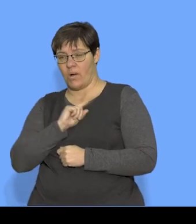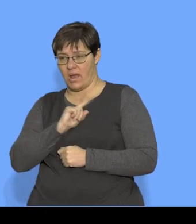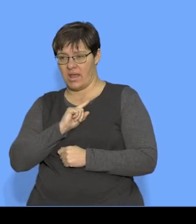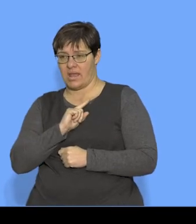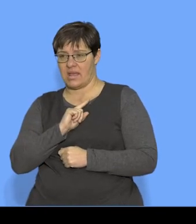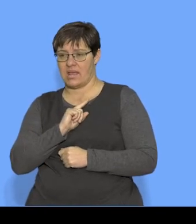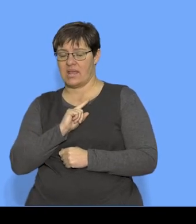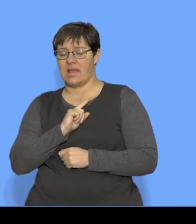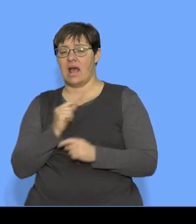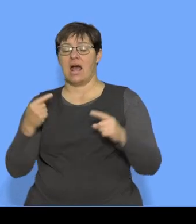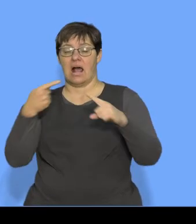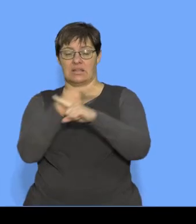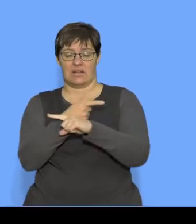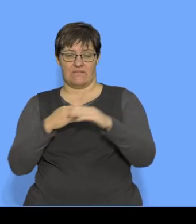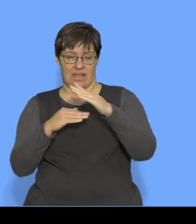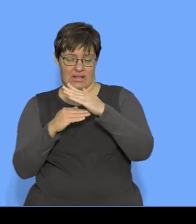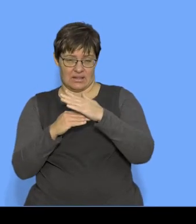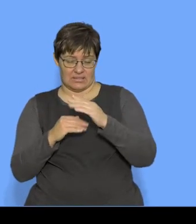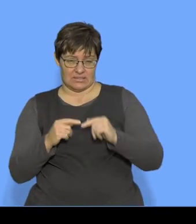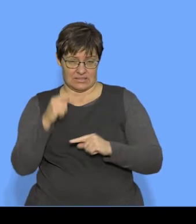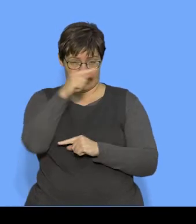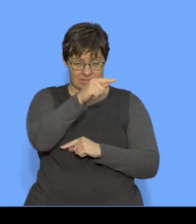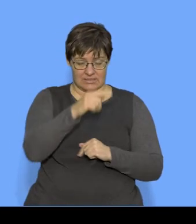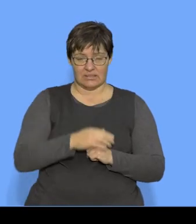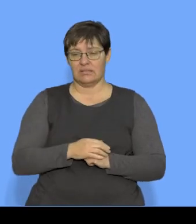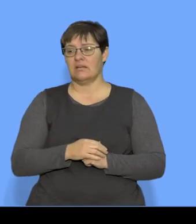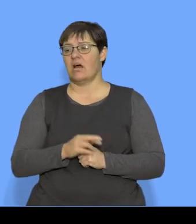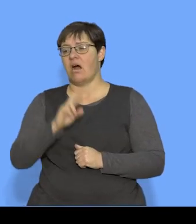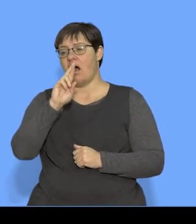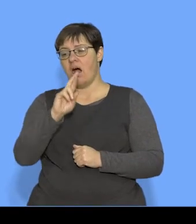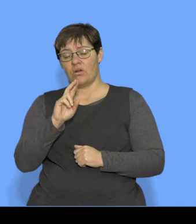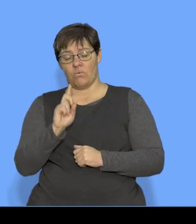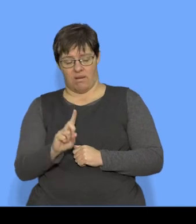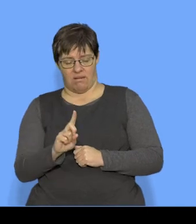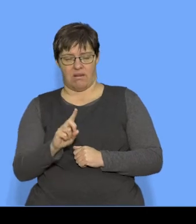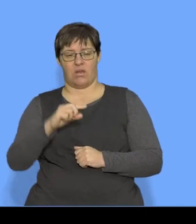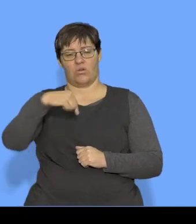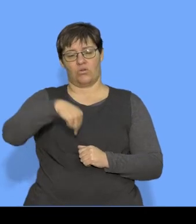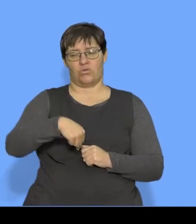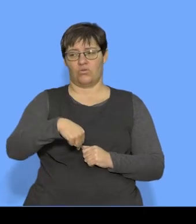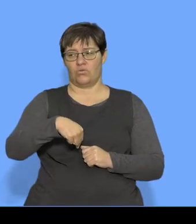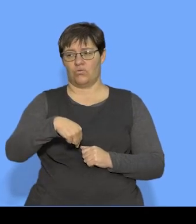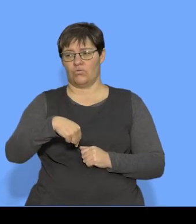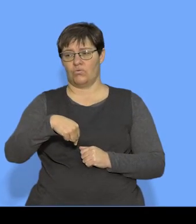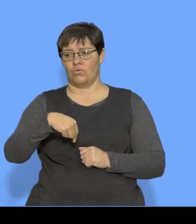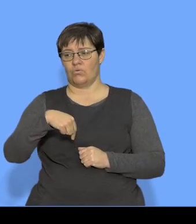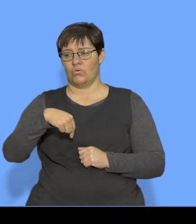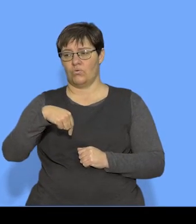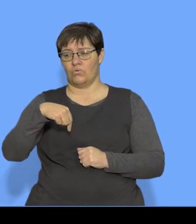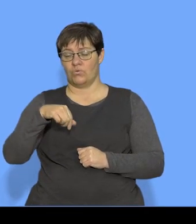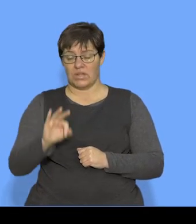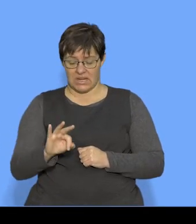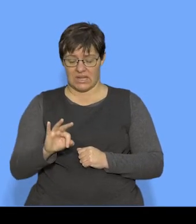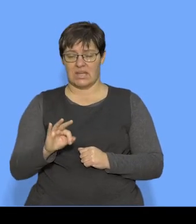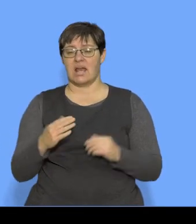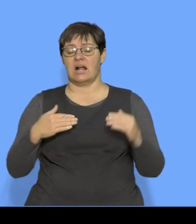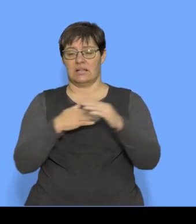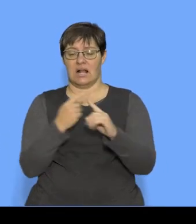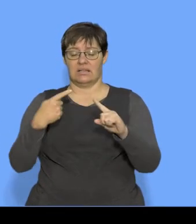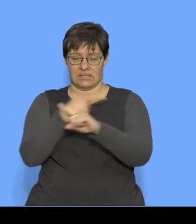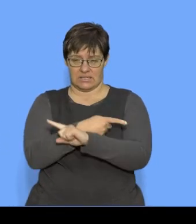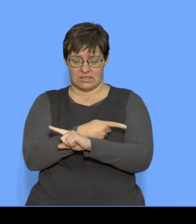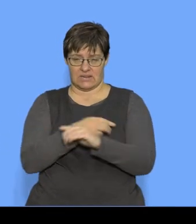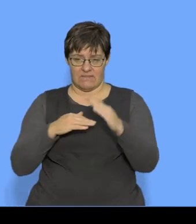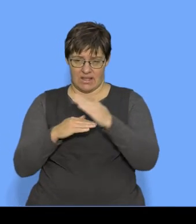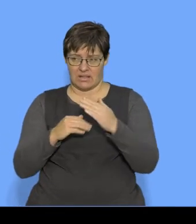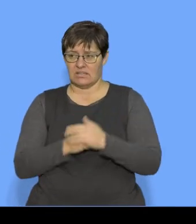all because of alternate angles. Even R1 and Q3, alternate angles. T4 and